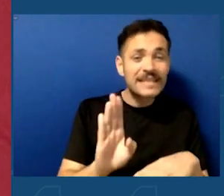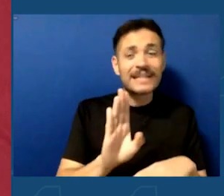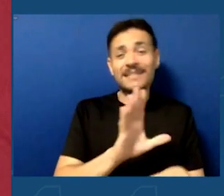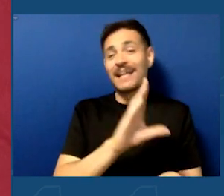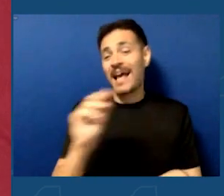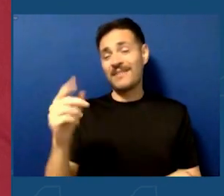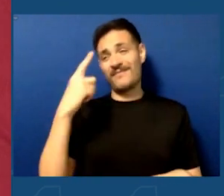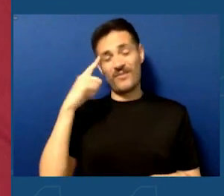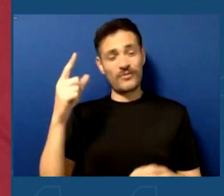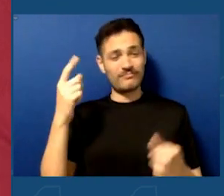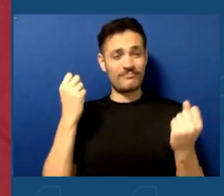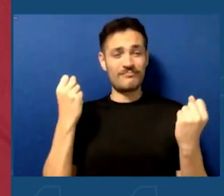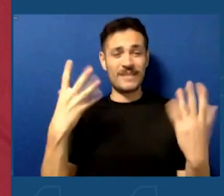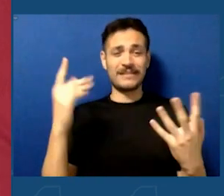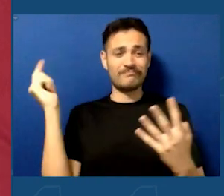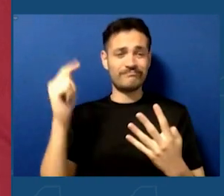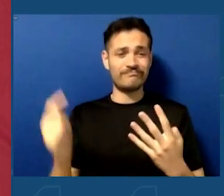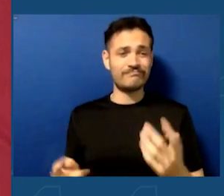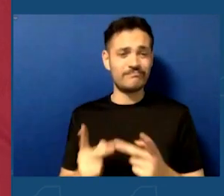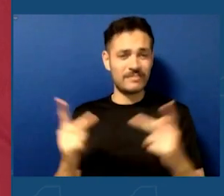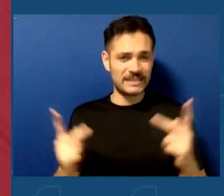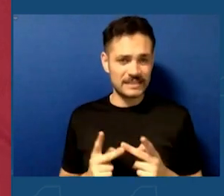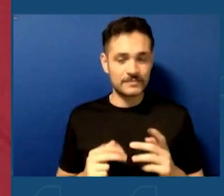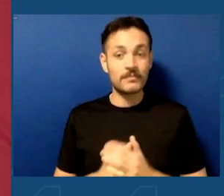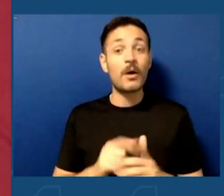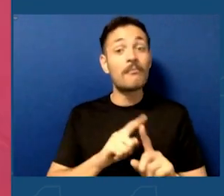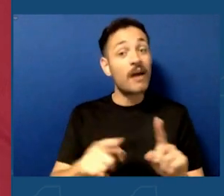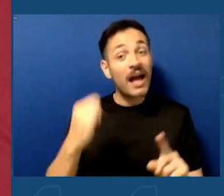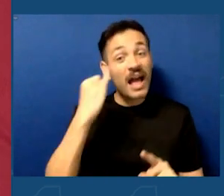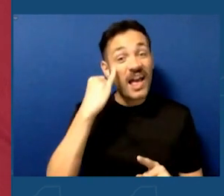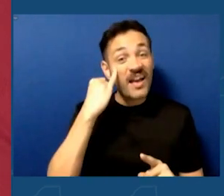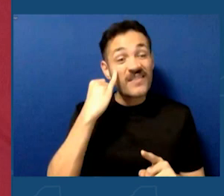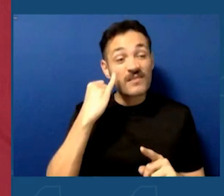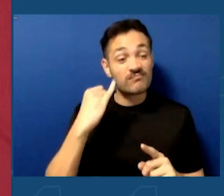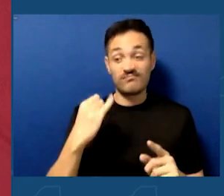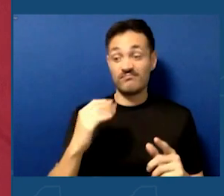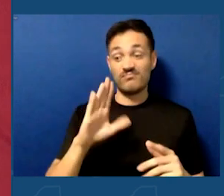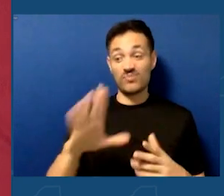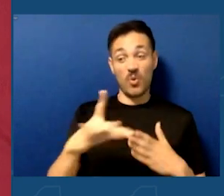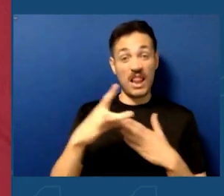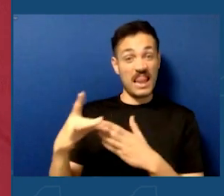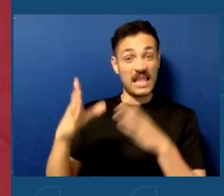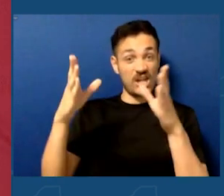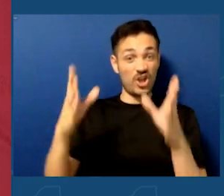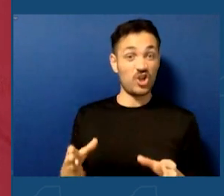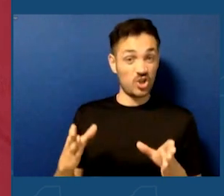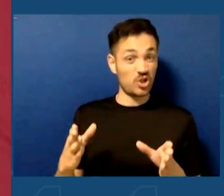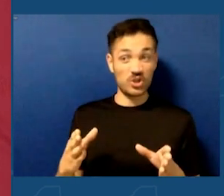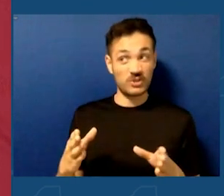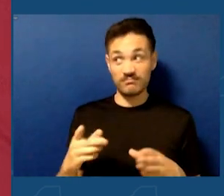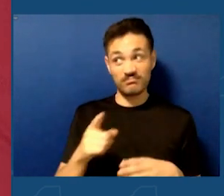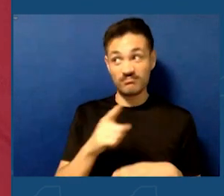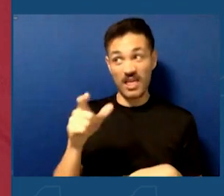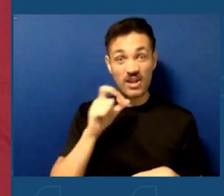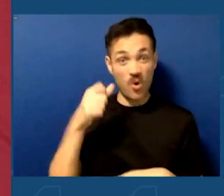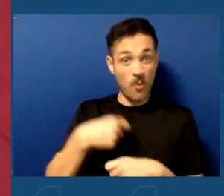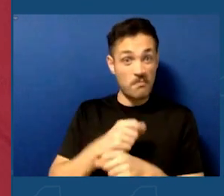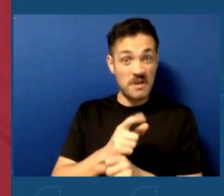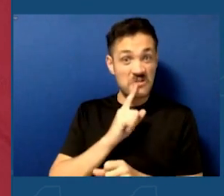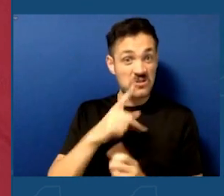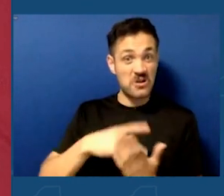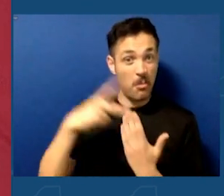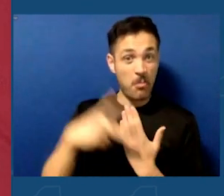have the leadership in the state government that will make sure that those programs that have been designed by